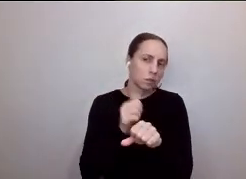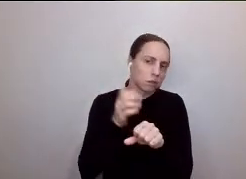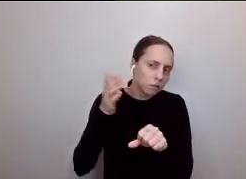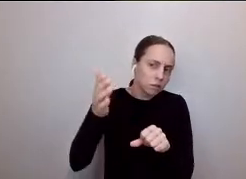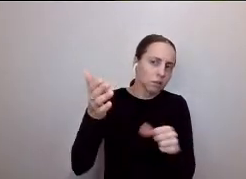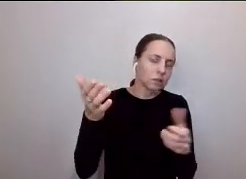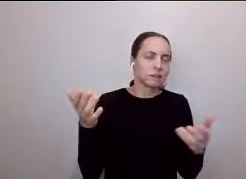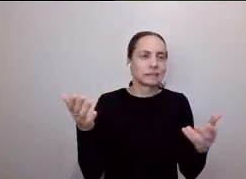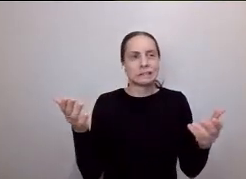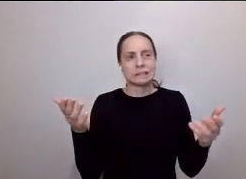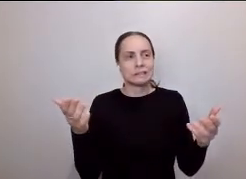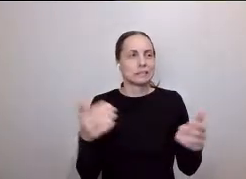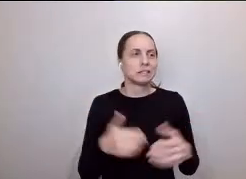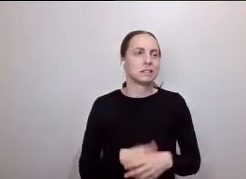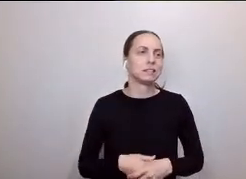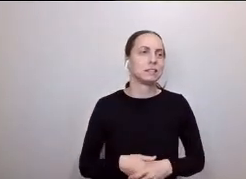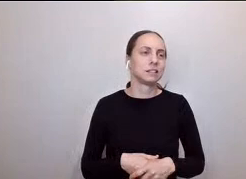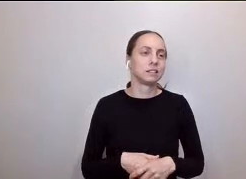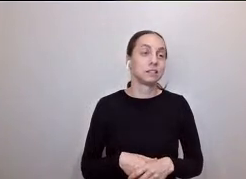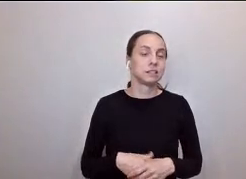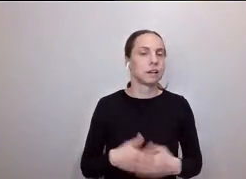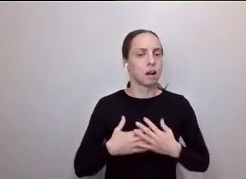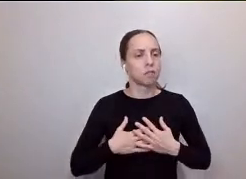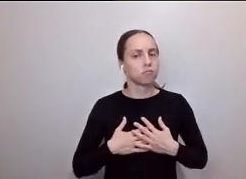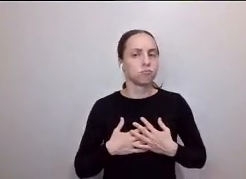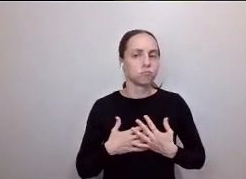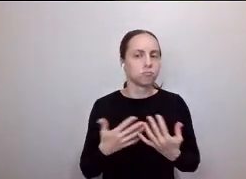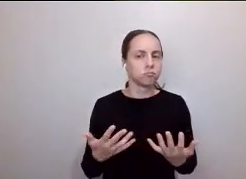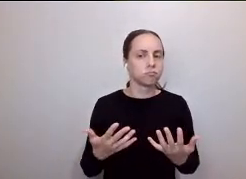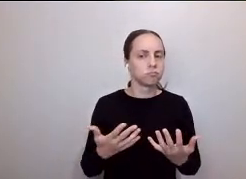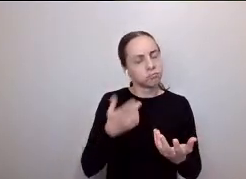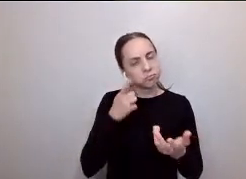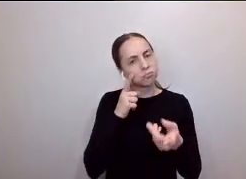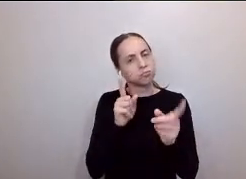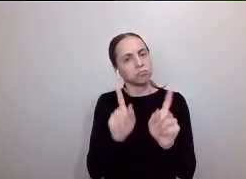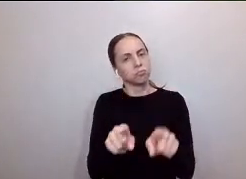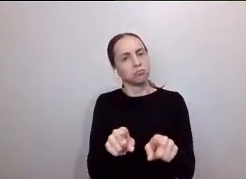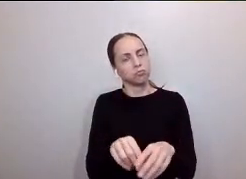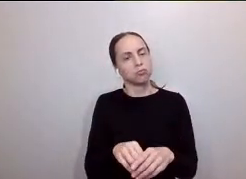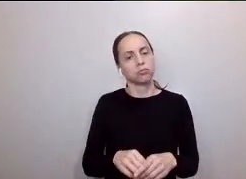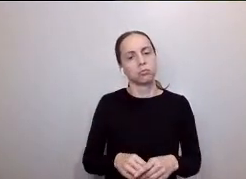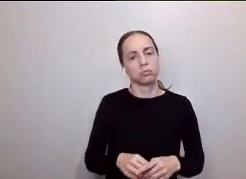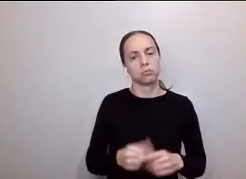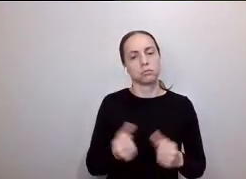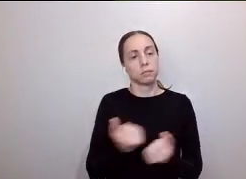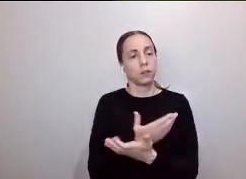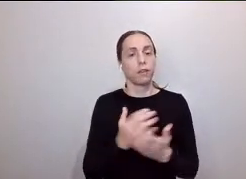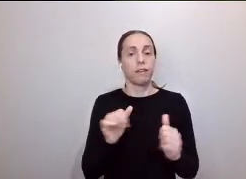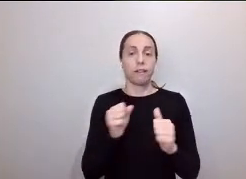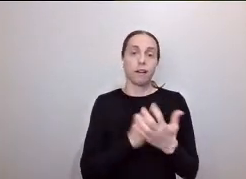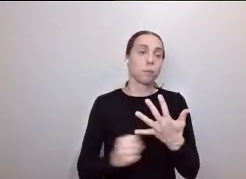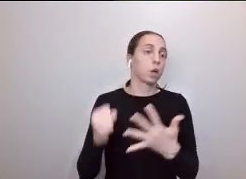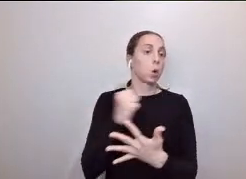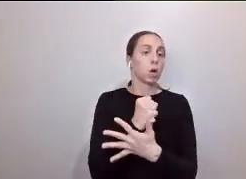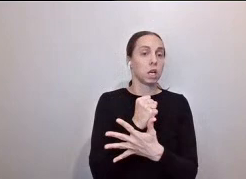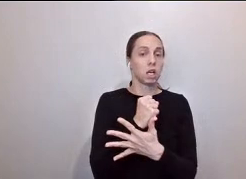I take that to heart, and I agree that, not everything can be a priority.